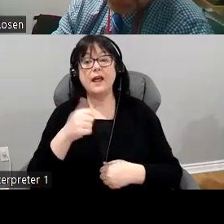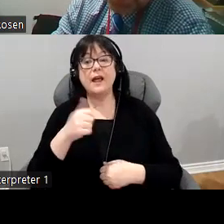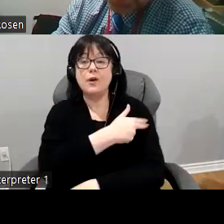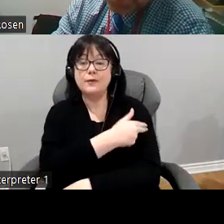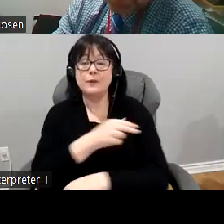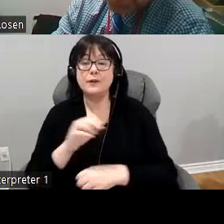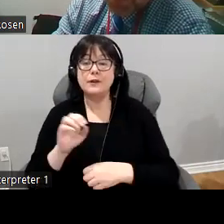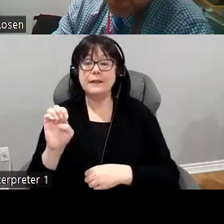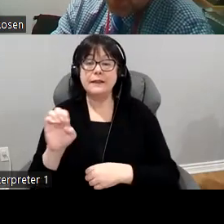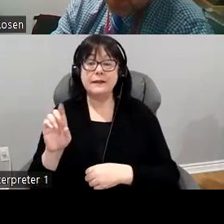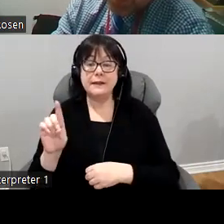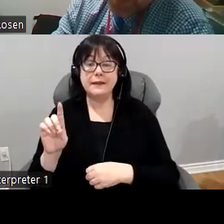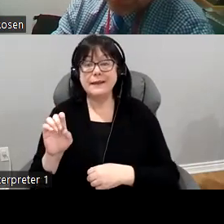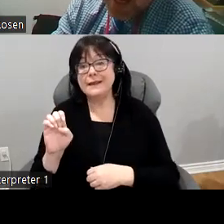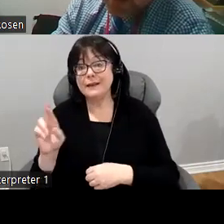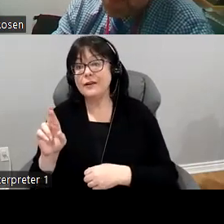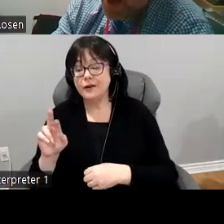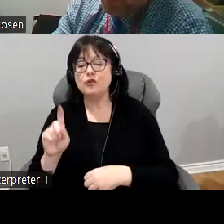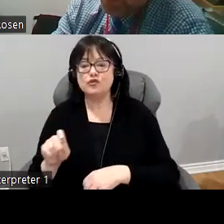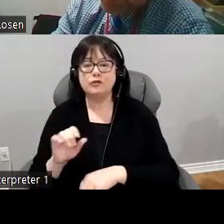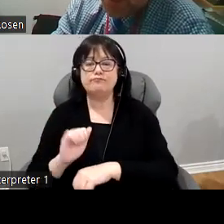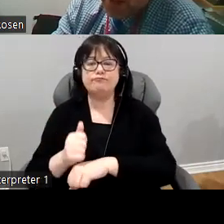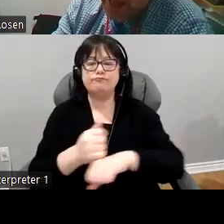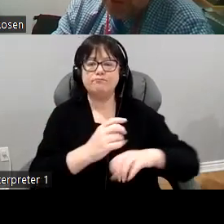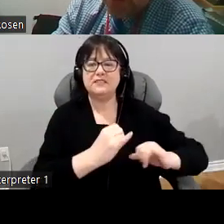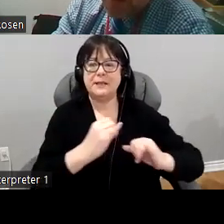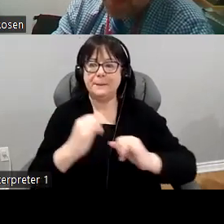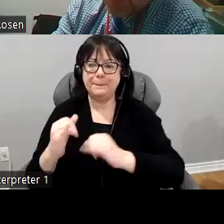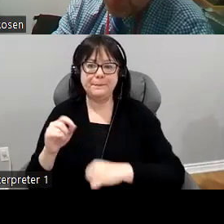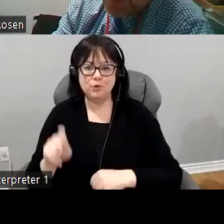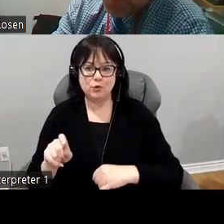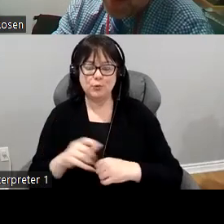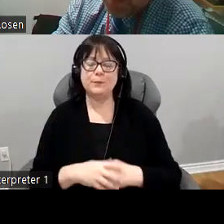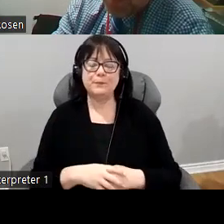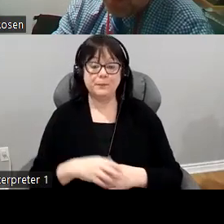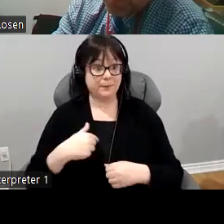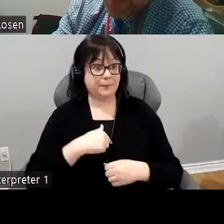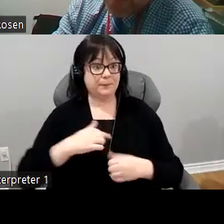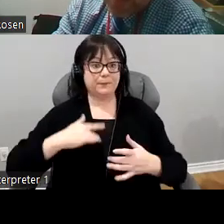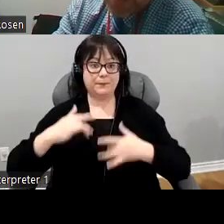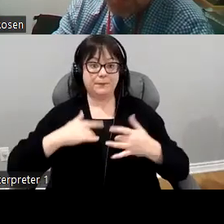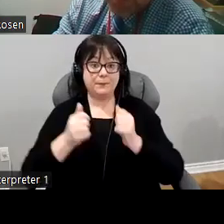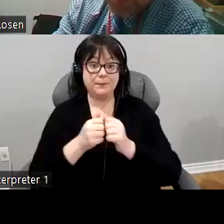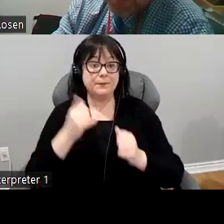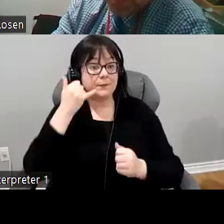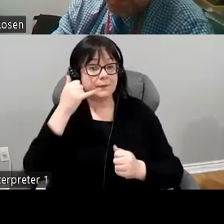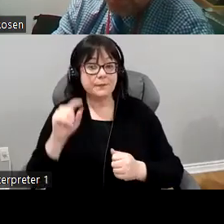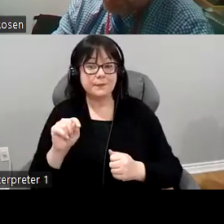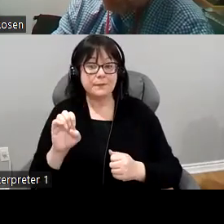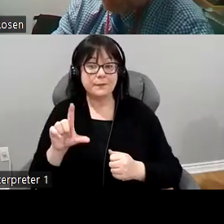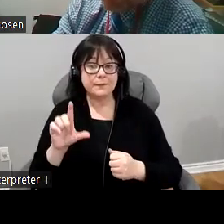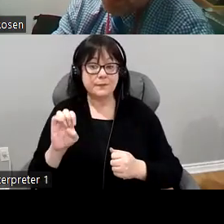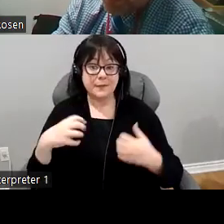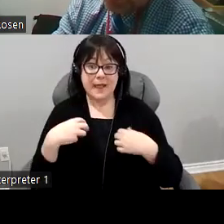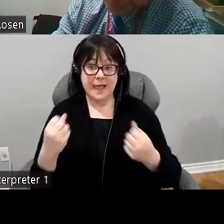departments. We're really excited about telehealth, and as I mentioned, we expanded to the Lower Manhattan Hospital, and we're